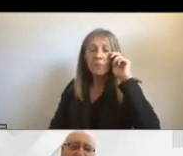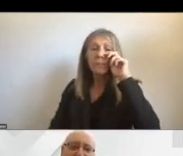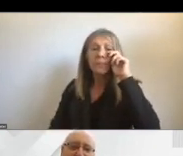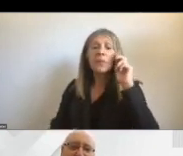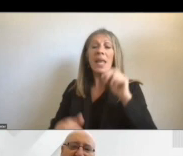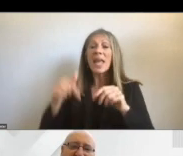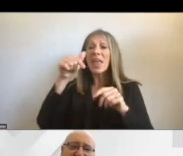where pedestrian circulation